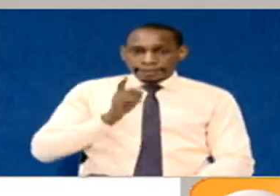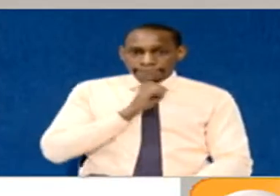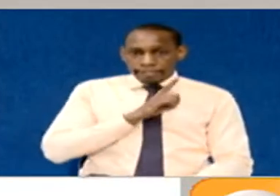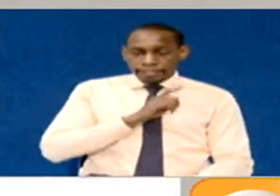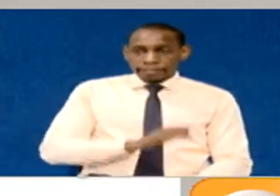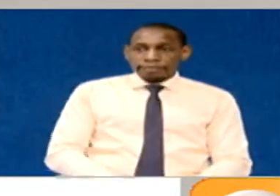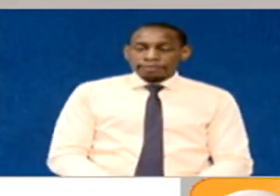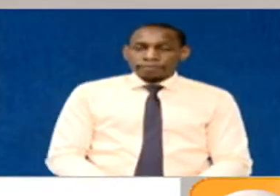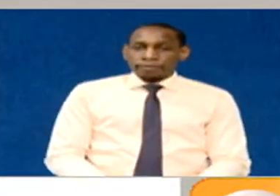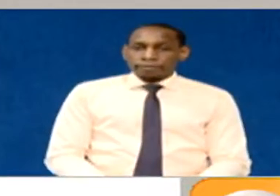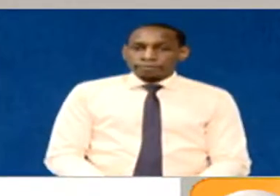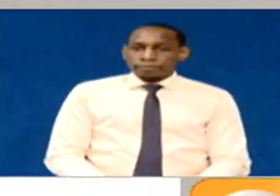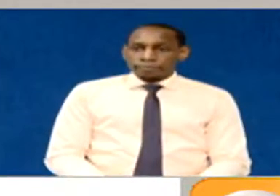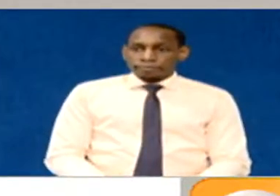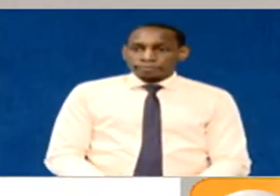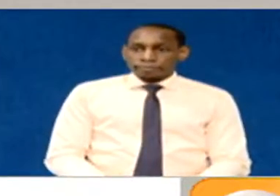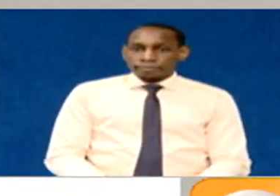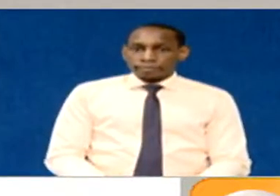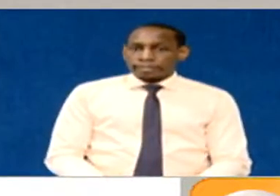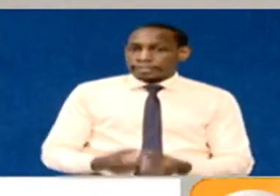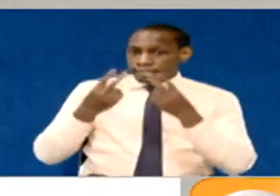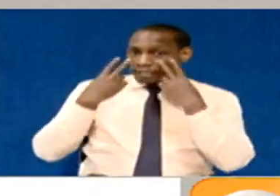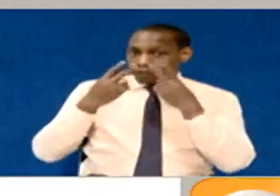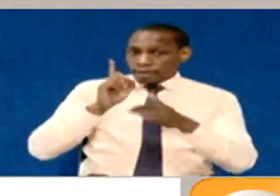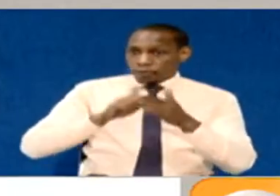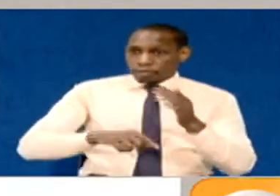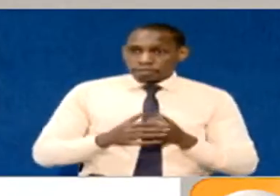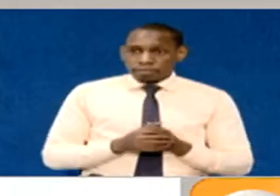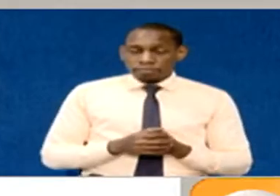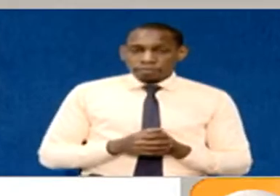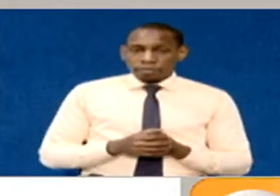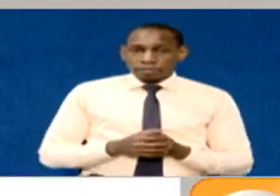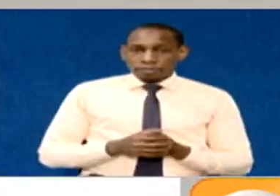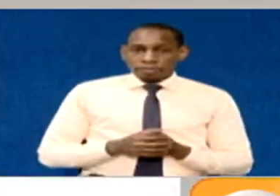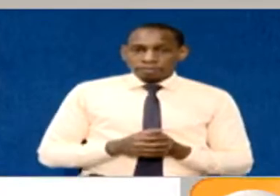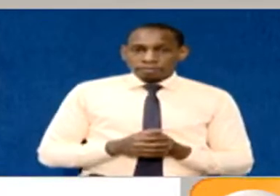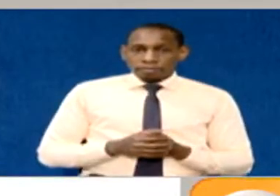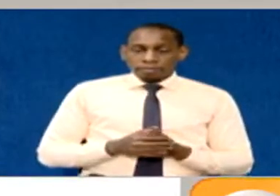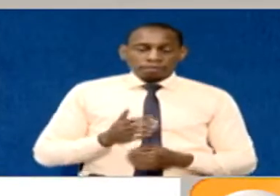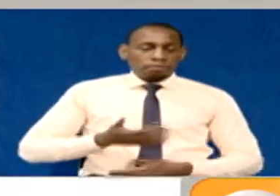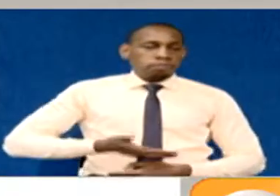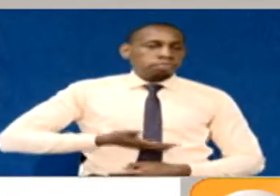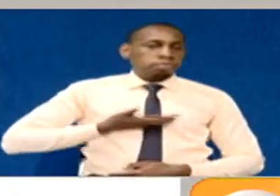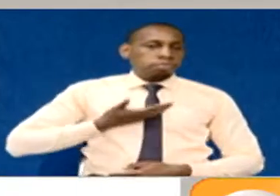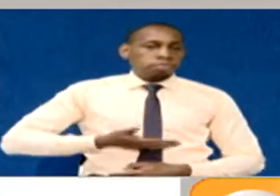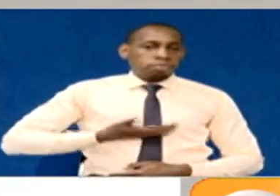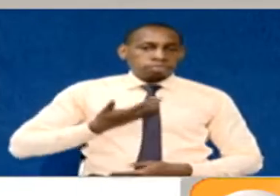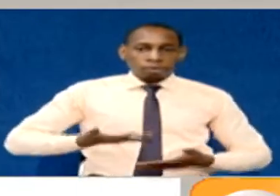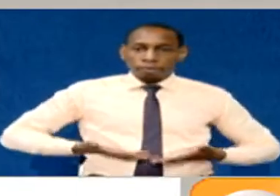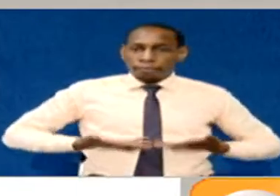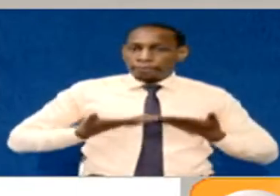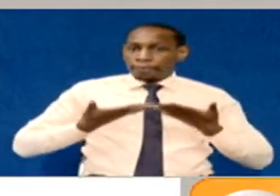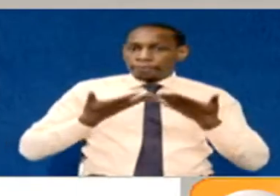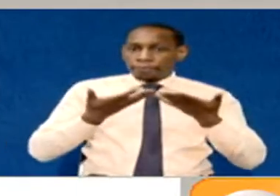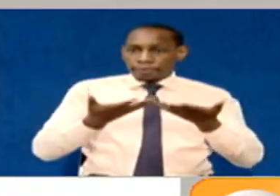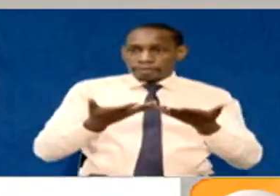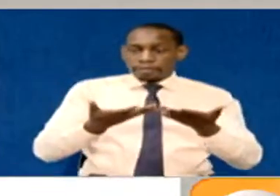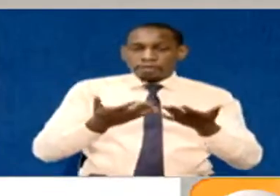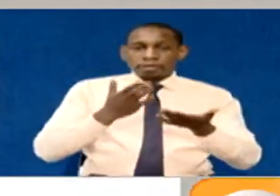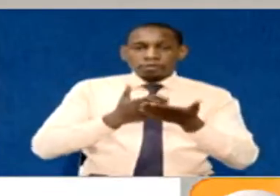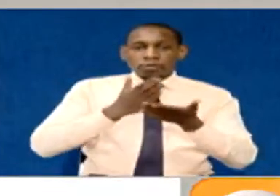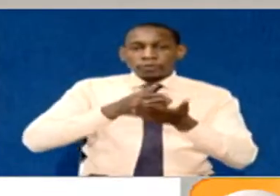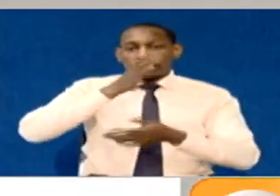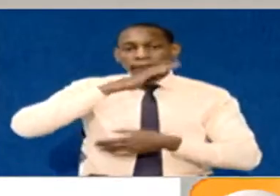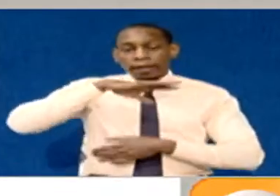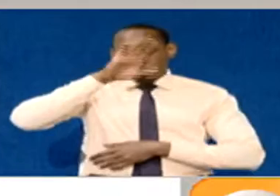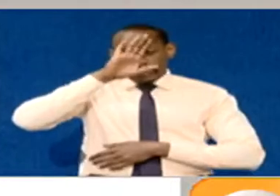Justice, and I could not help but notice the anger with which he spoke and some level of